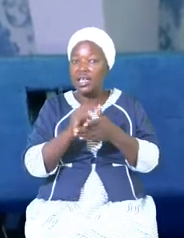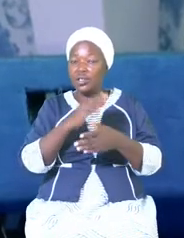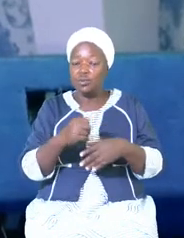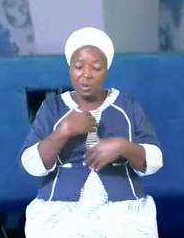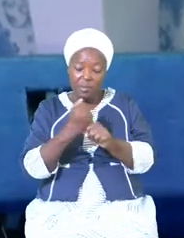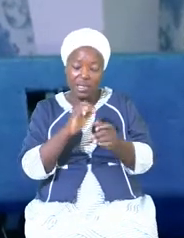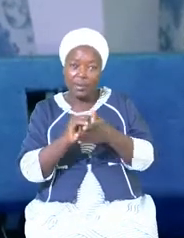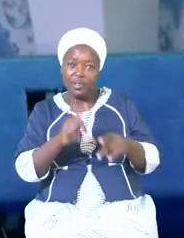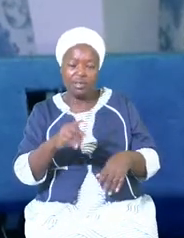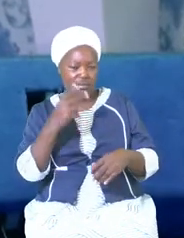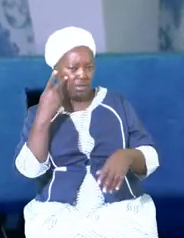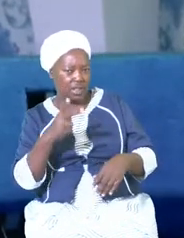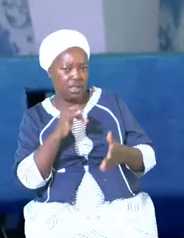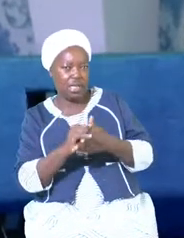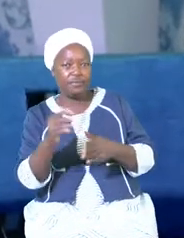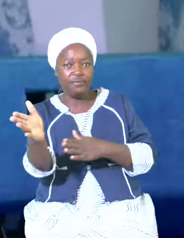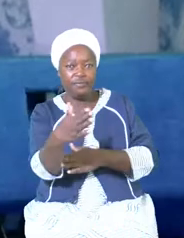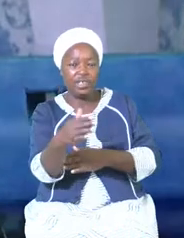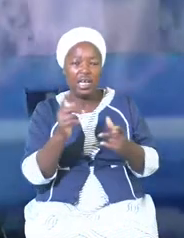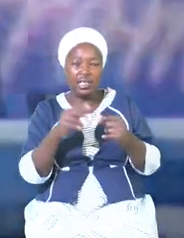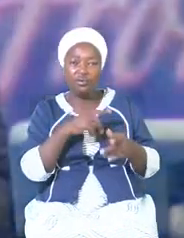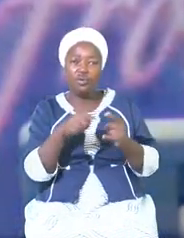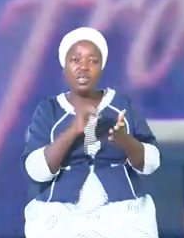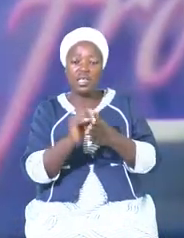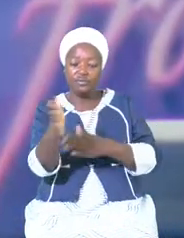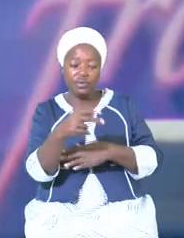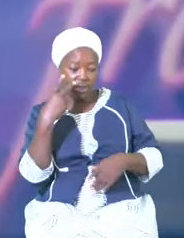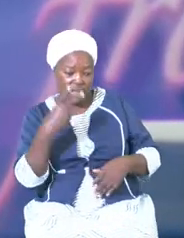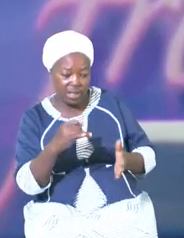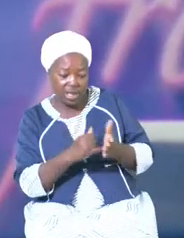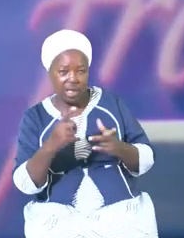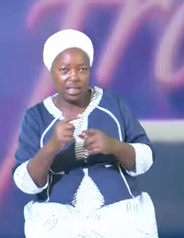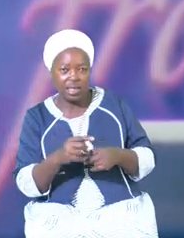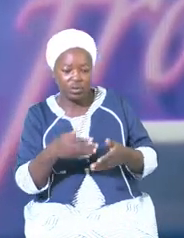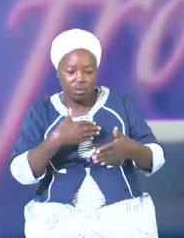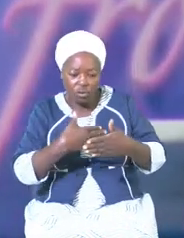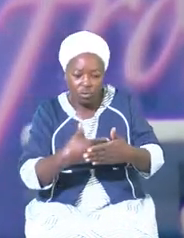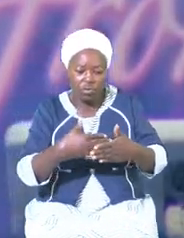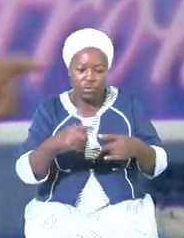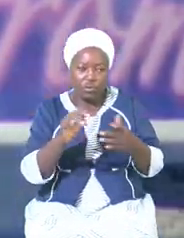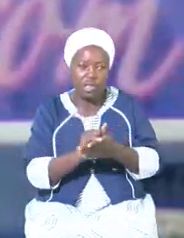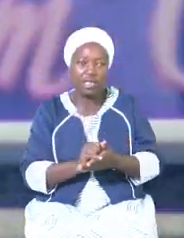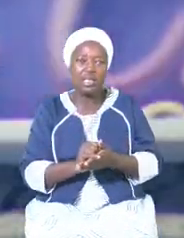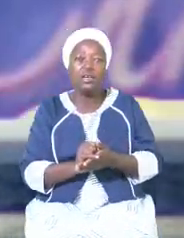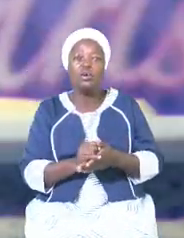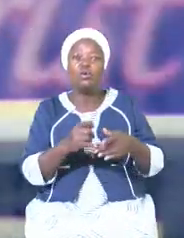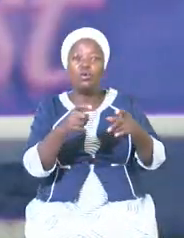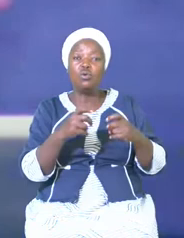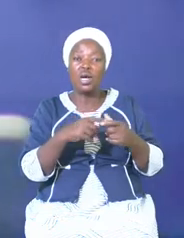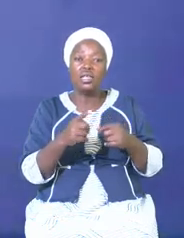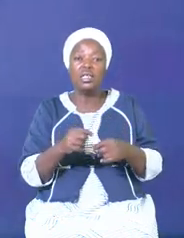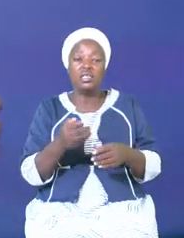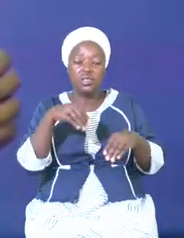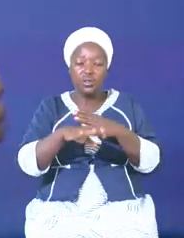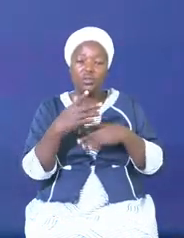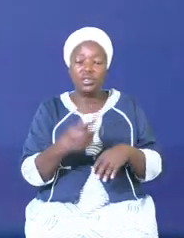the fish. And when the fisherman throws the bait and throws the hook into the sea, into